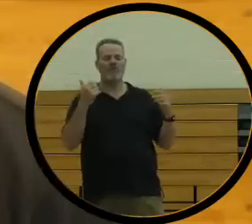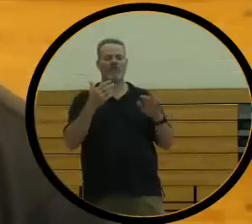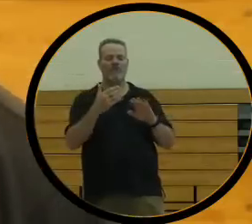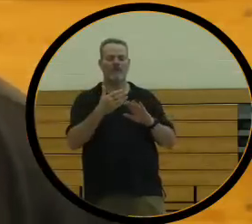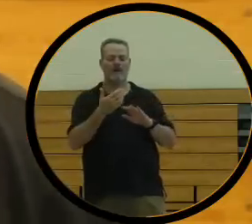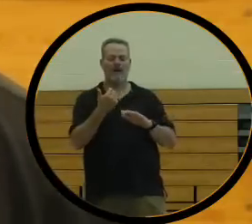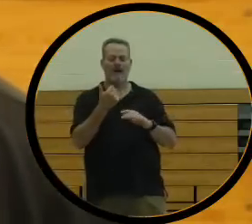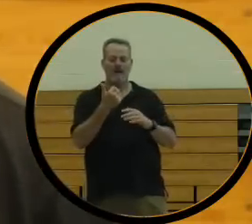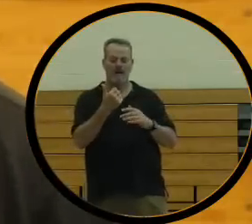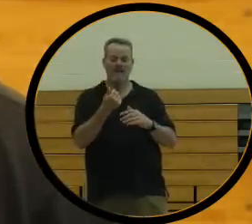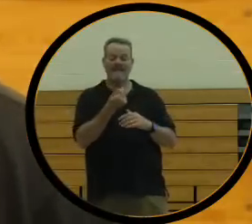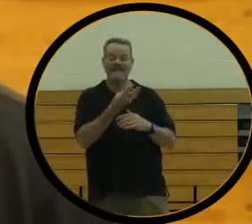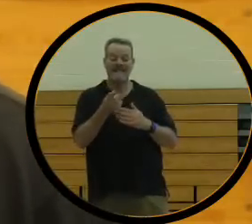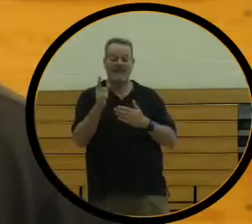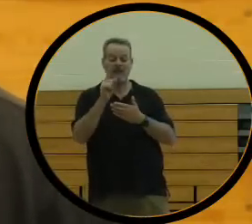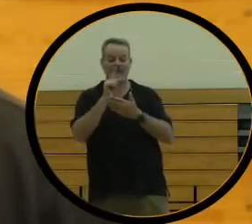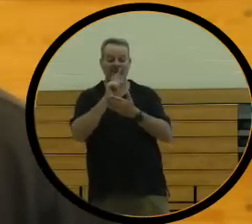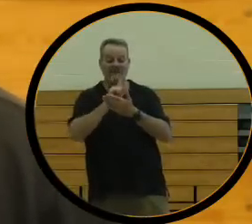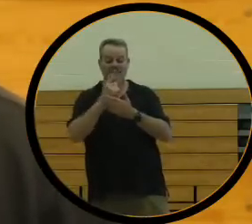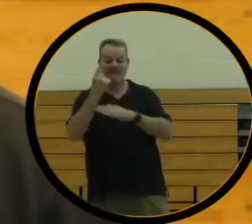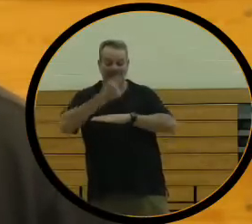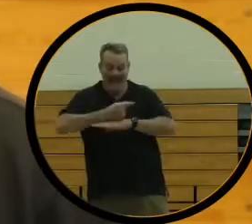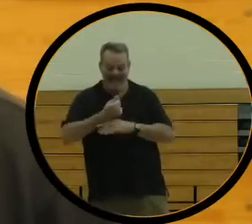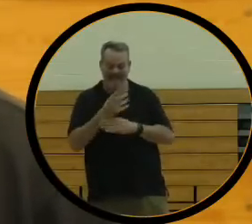weeks, maybe even months in other areas.